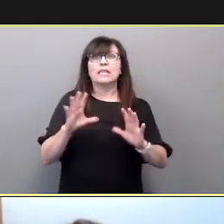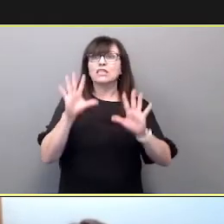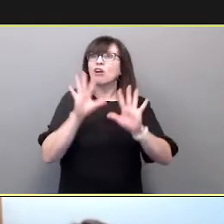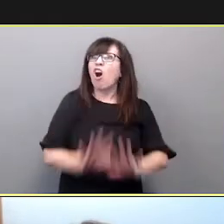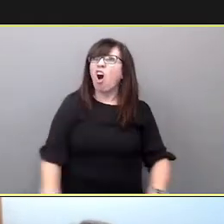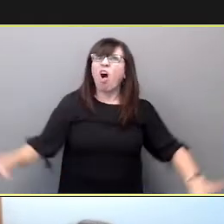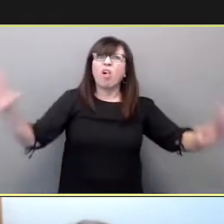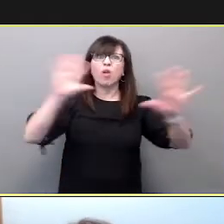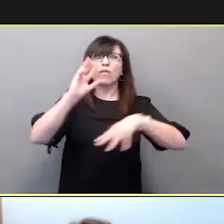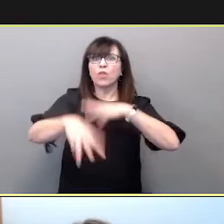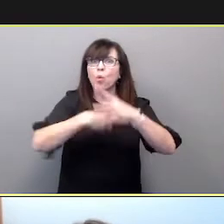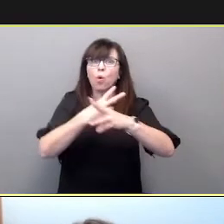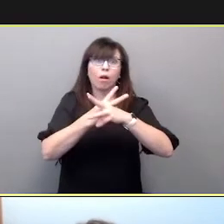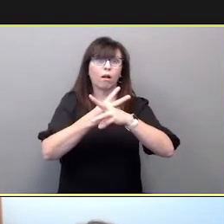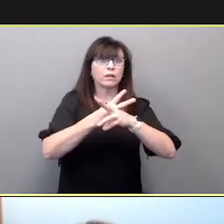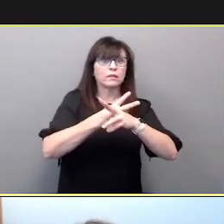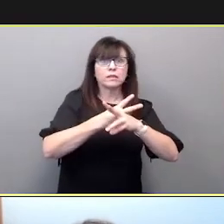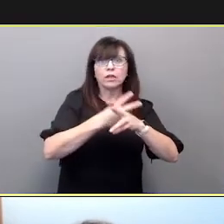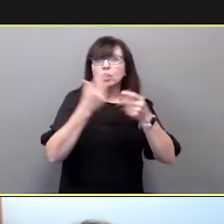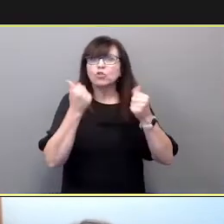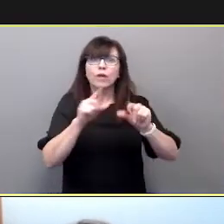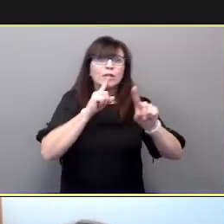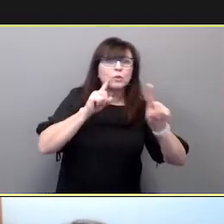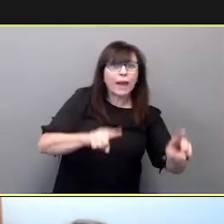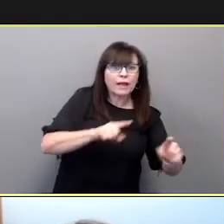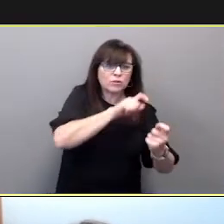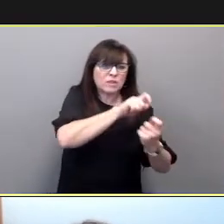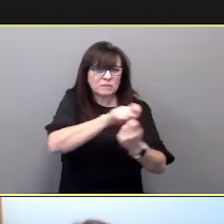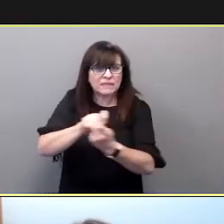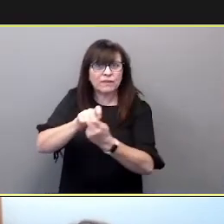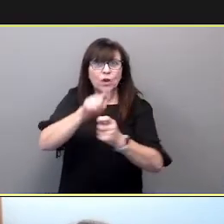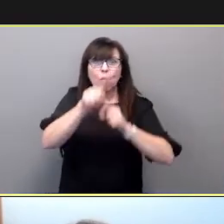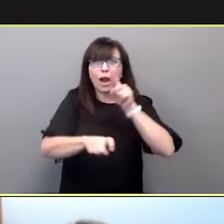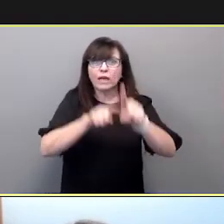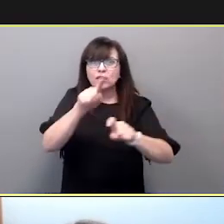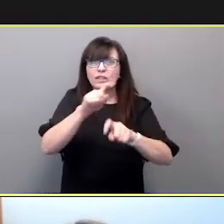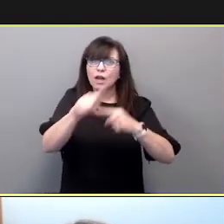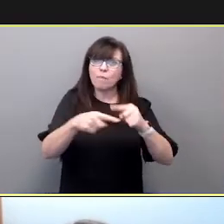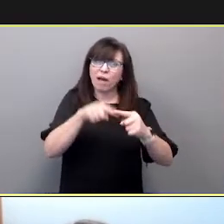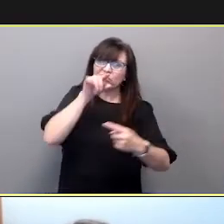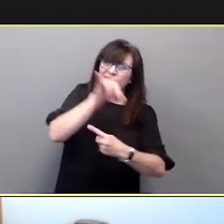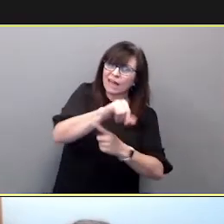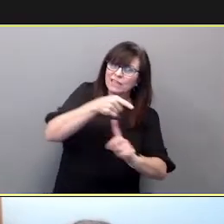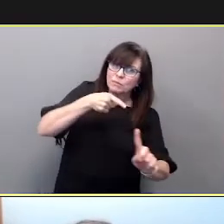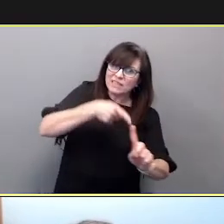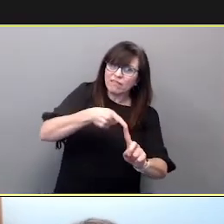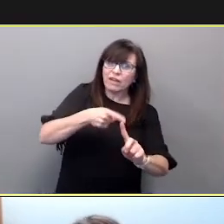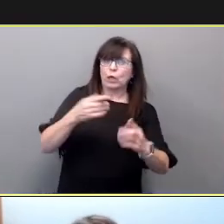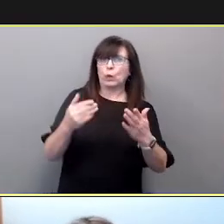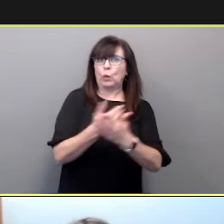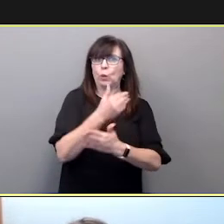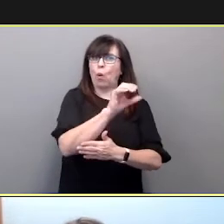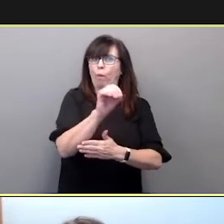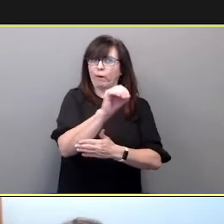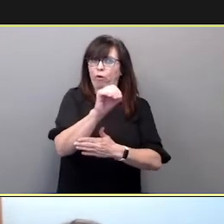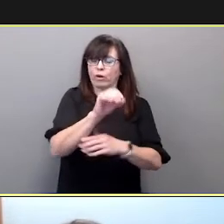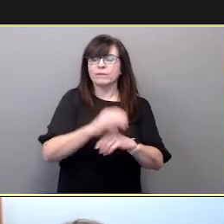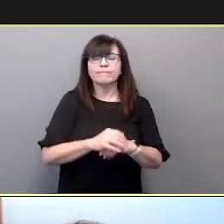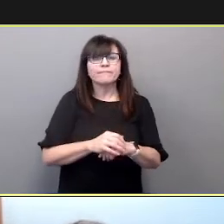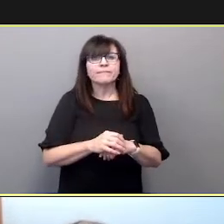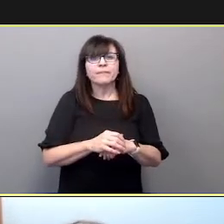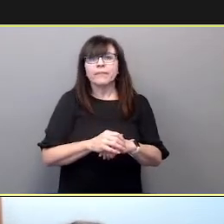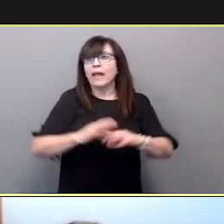globe that are trying to answer specific questions about this new variant. So again, it has not